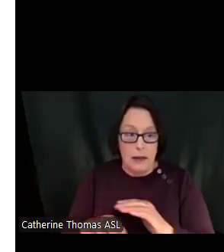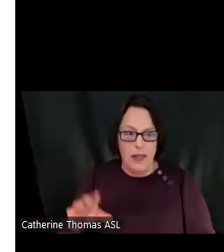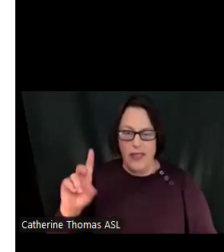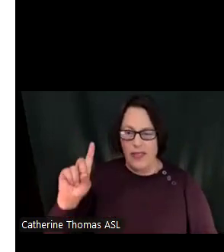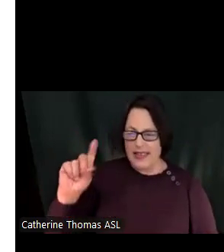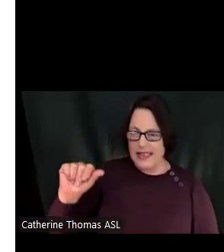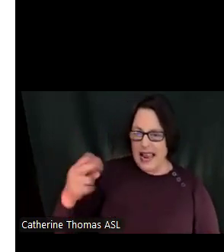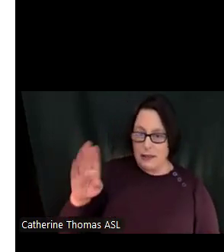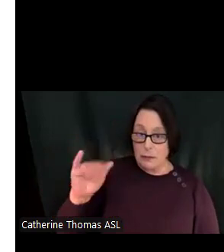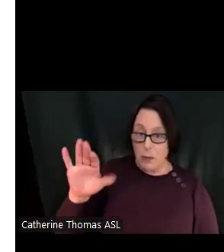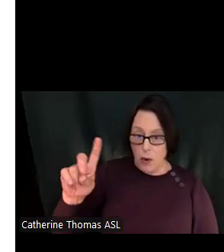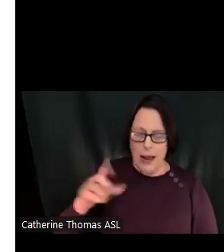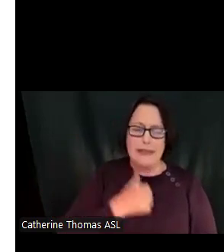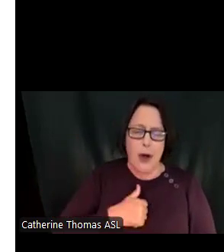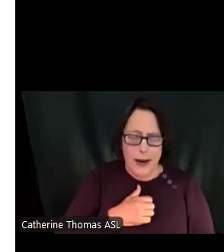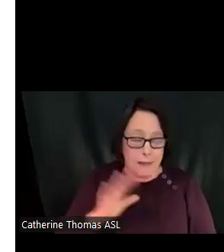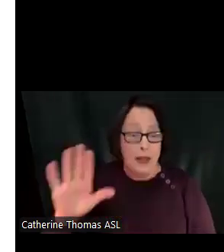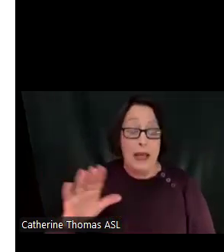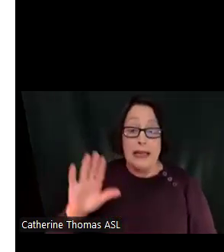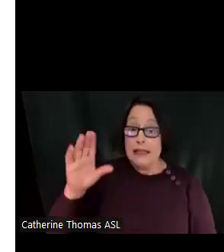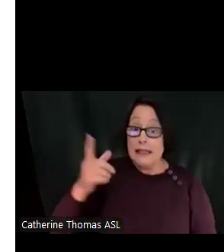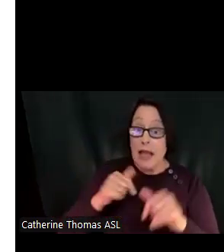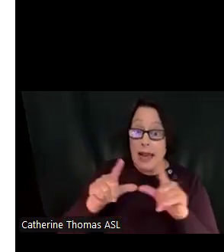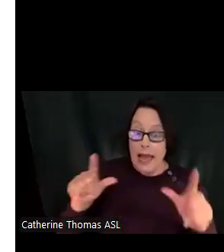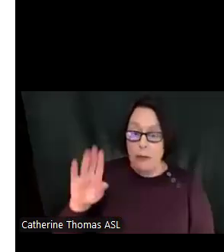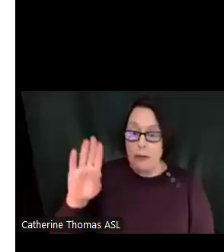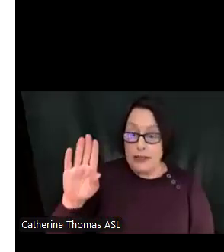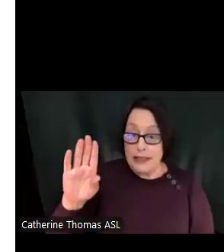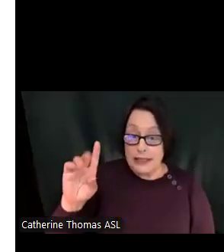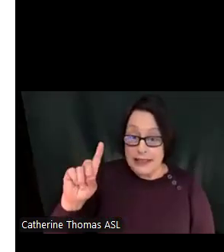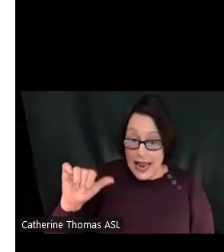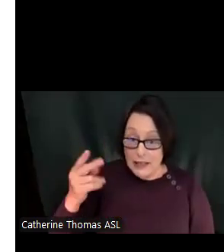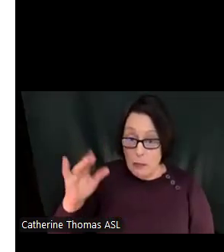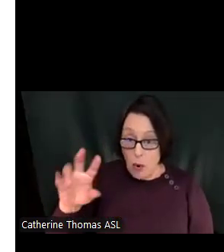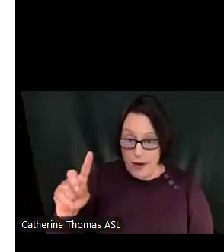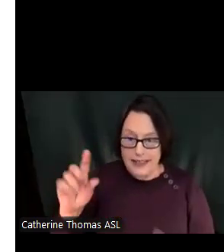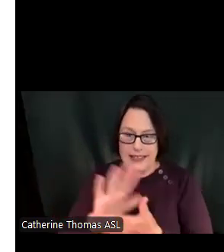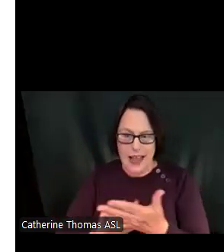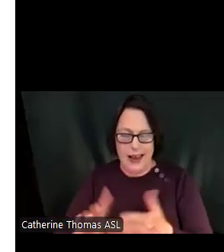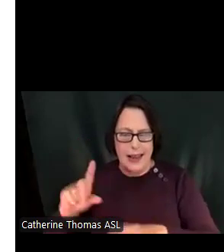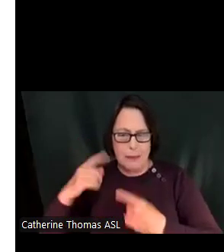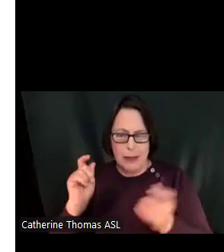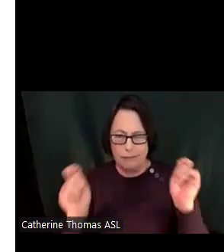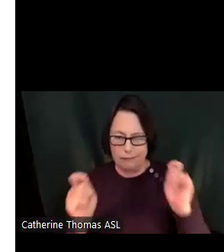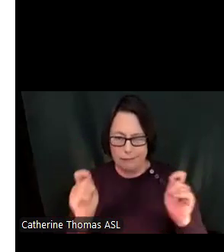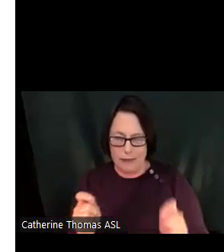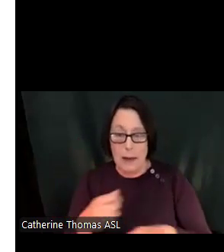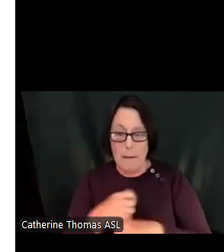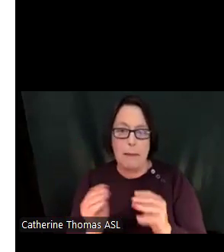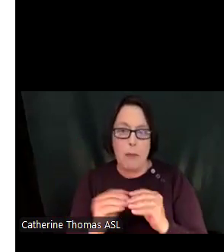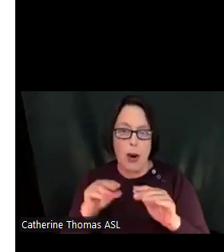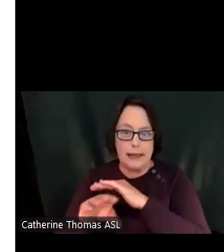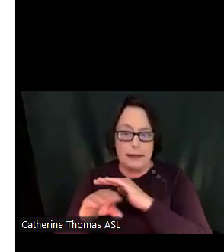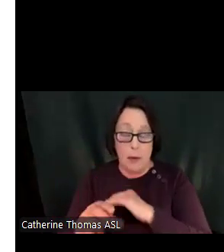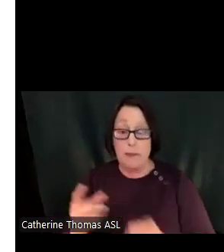dashboard, our sign language dashboard design has been under construction to make it more accessible. One of